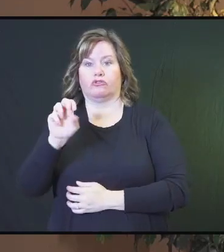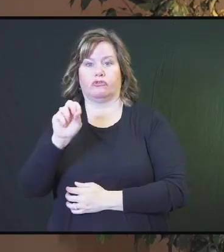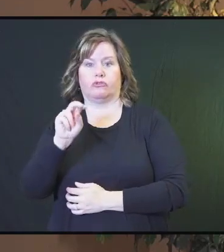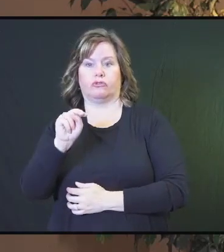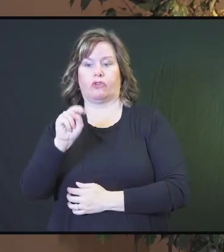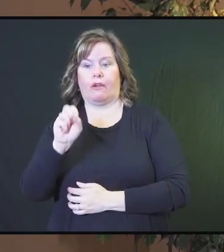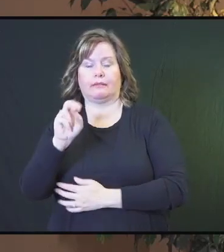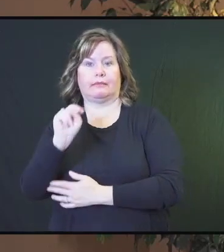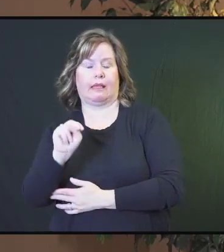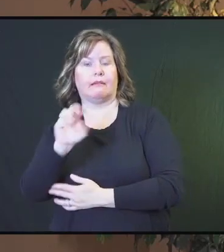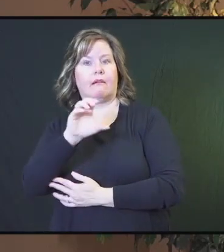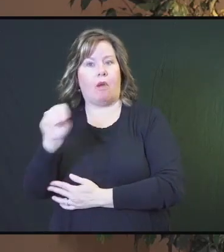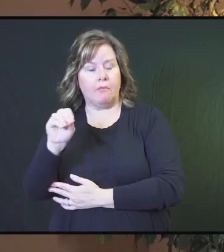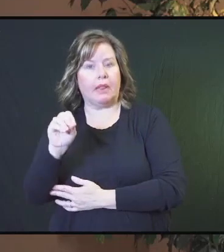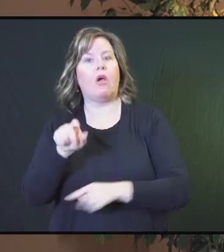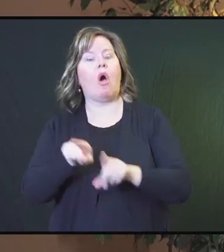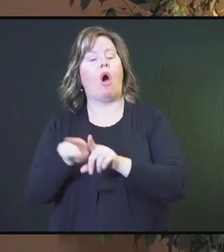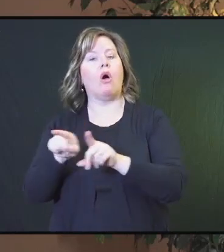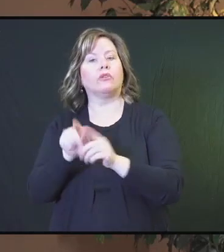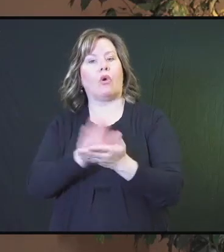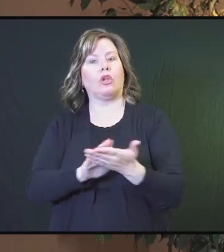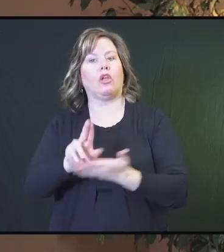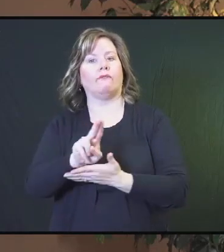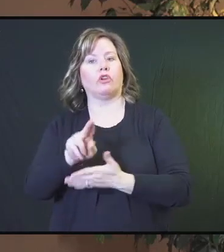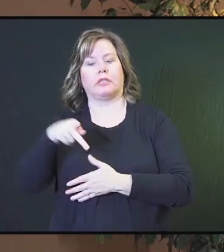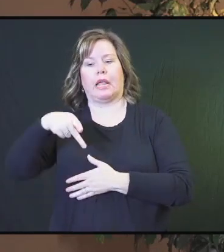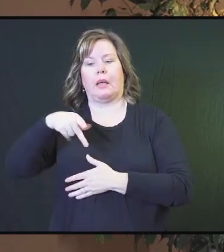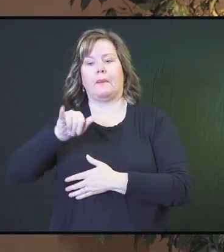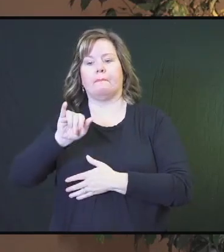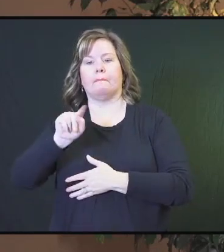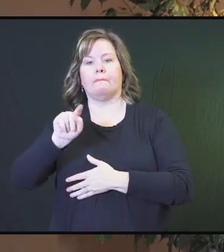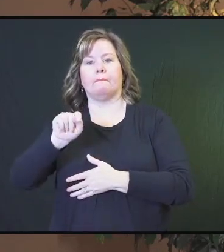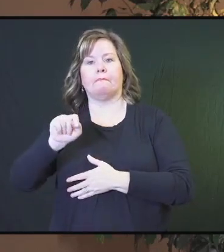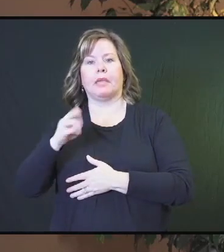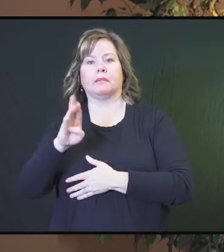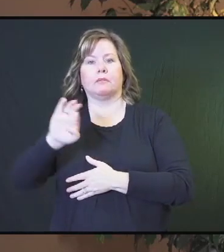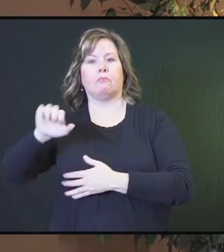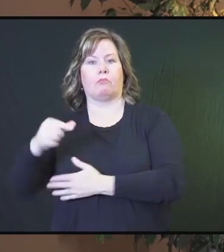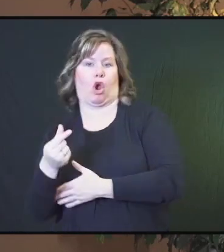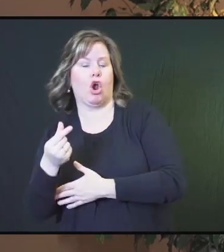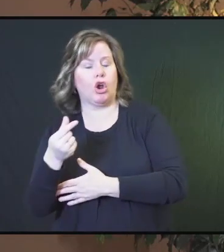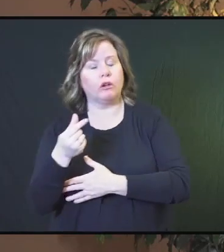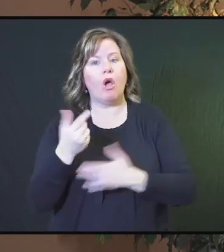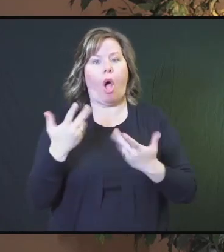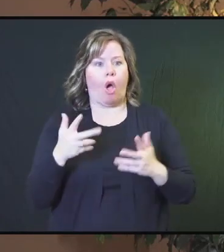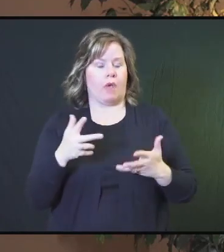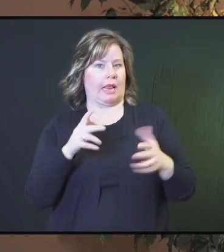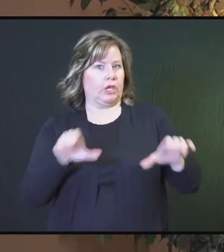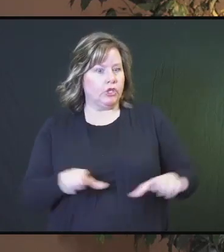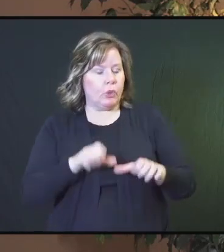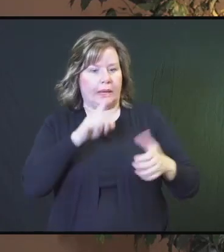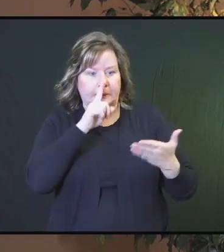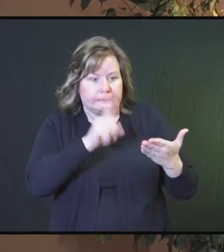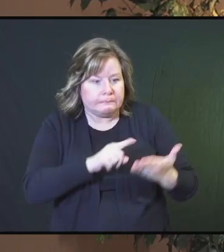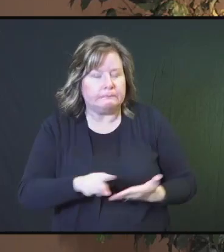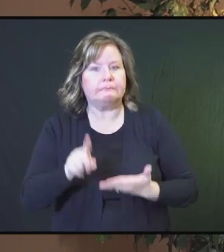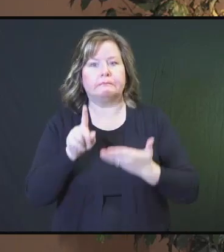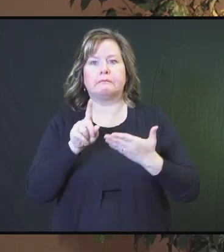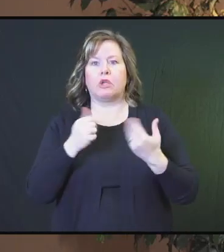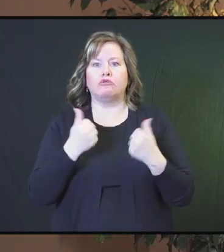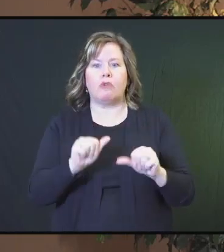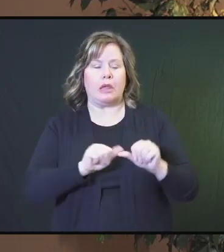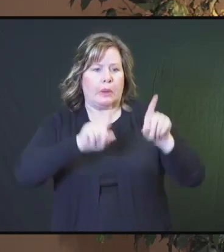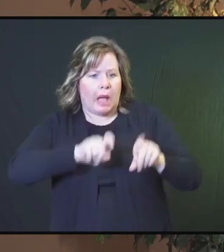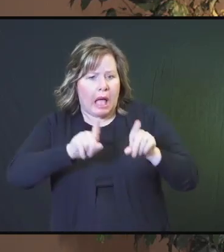these that are being looked at. And I've got a lot of confidence, a lot of faith in these researchers and American industry and technology, that we're going to be